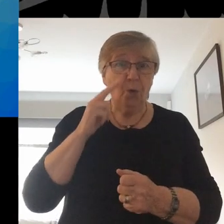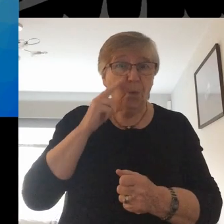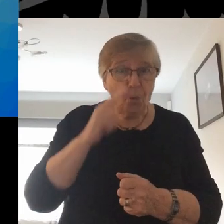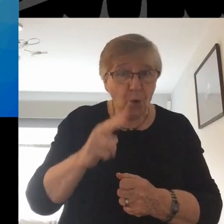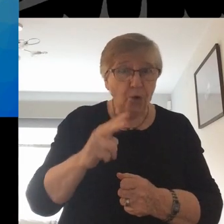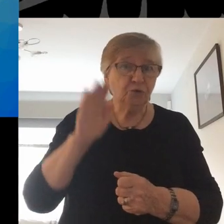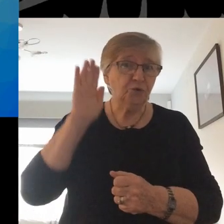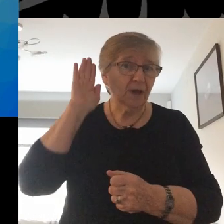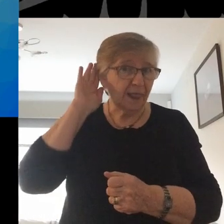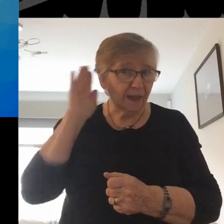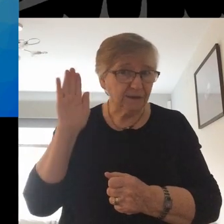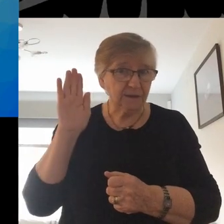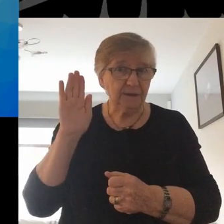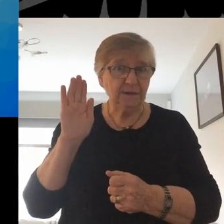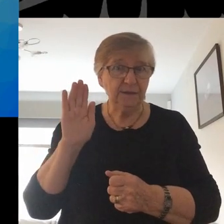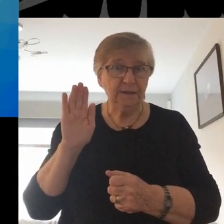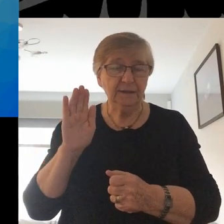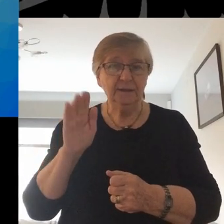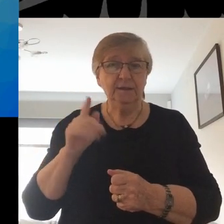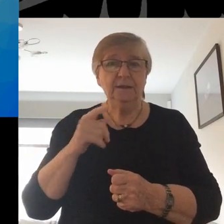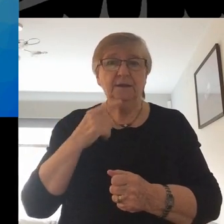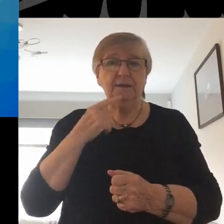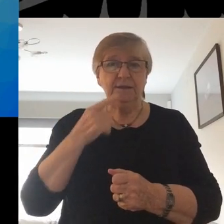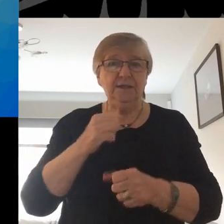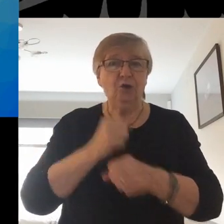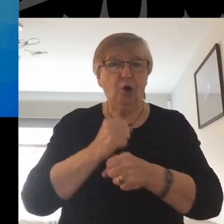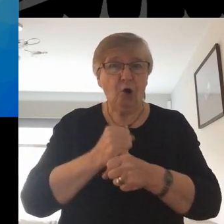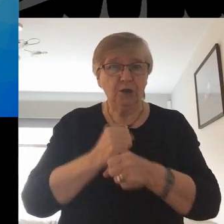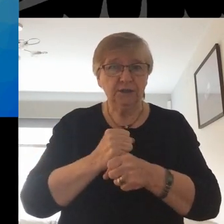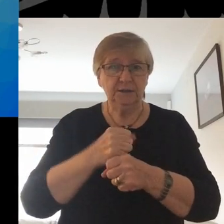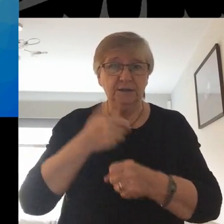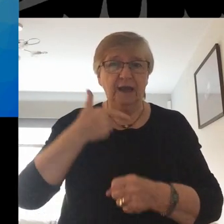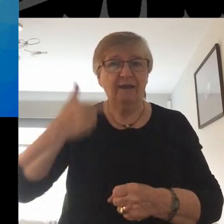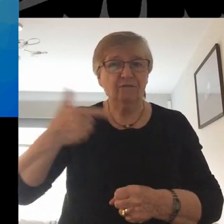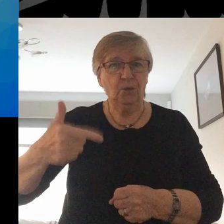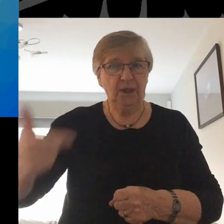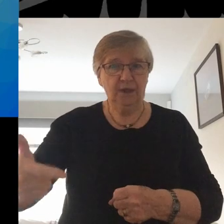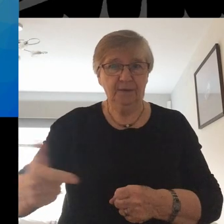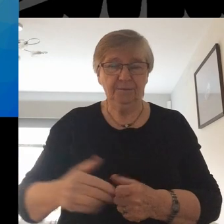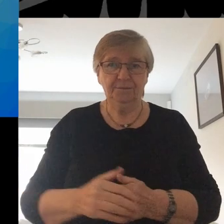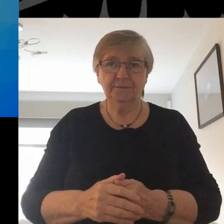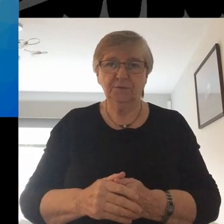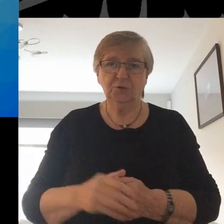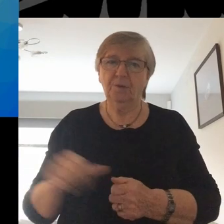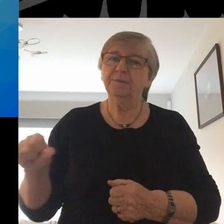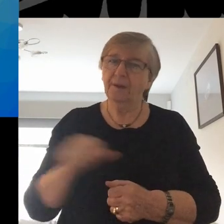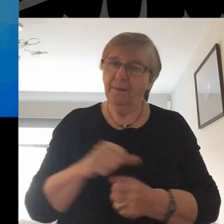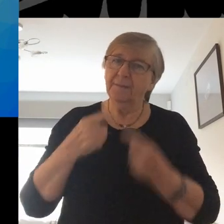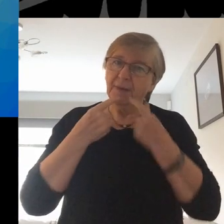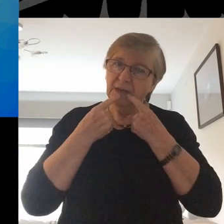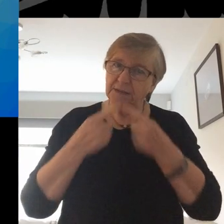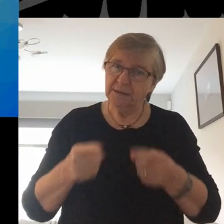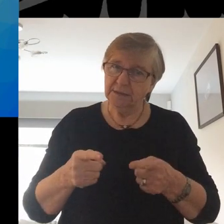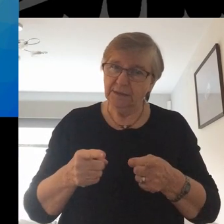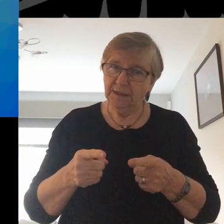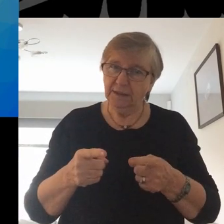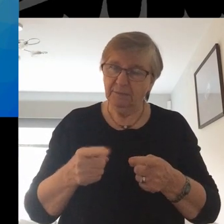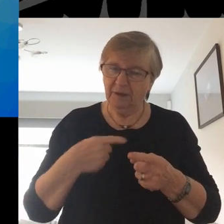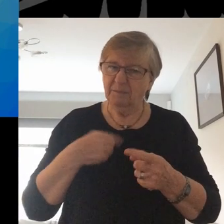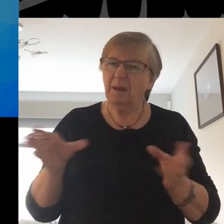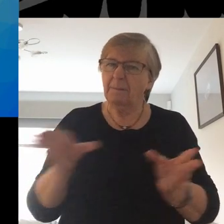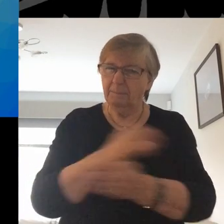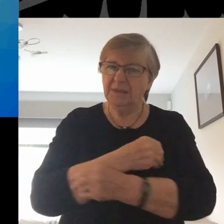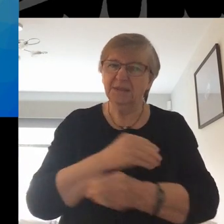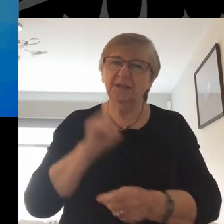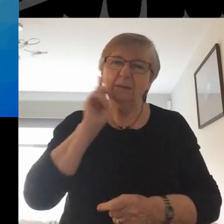and to hear and see Gordon every week. So I must confess, I did miss the